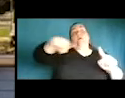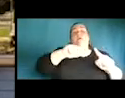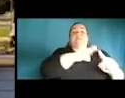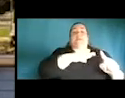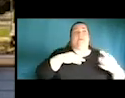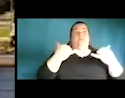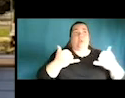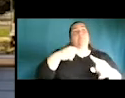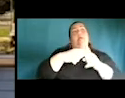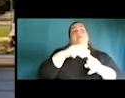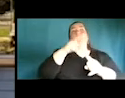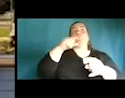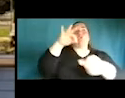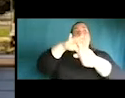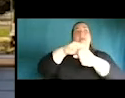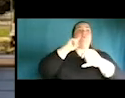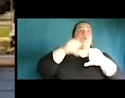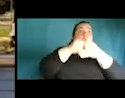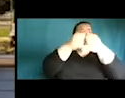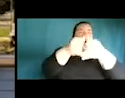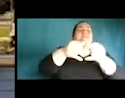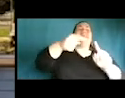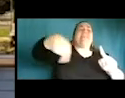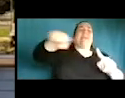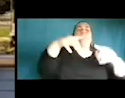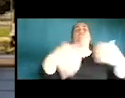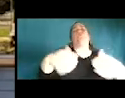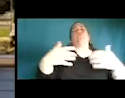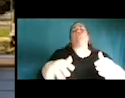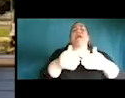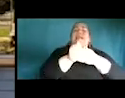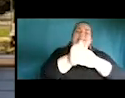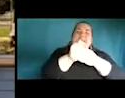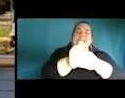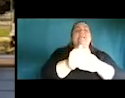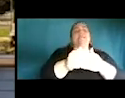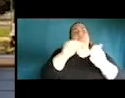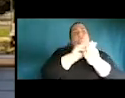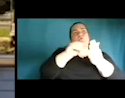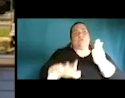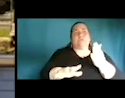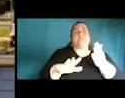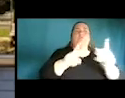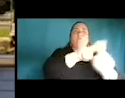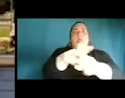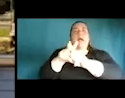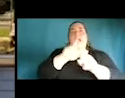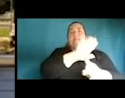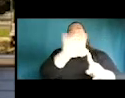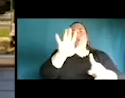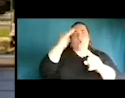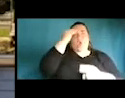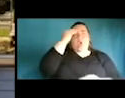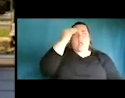in working alongside students to create, share, and apply knowledge in service of our community. They have partnered